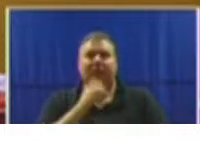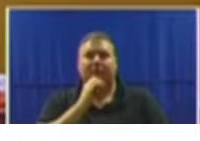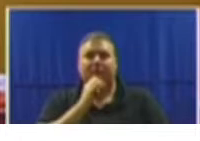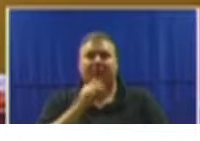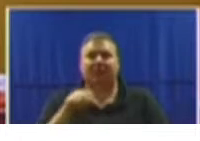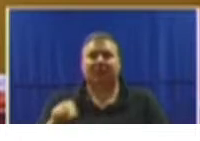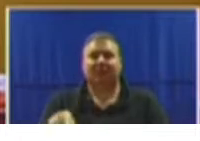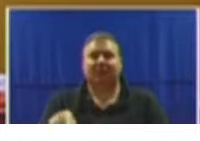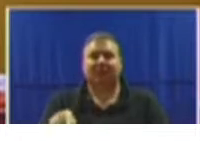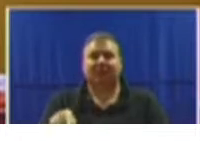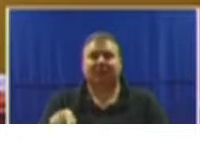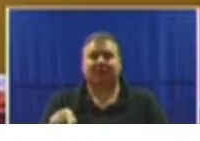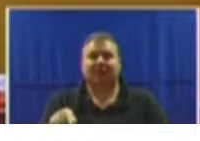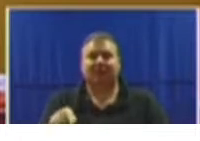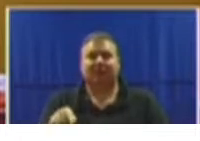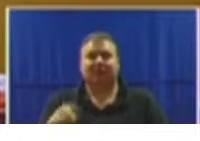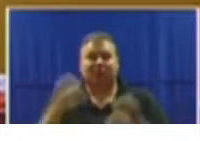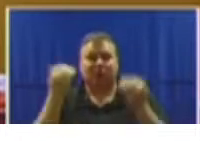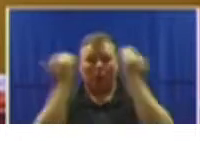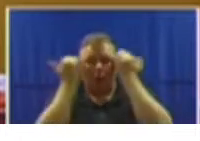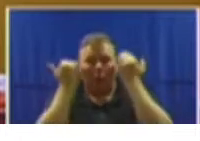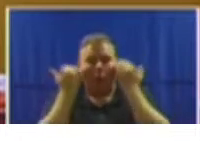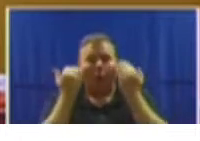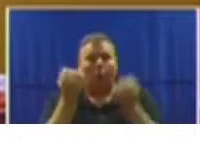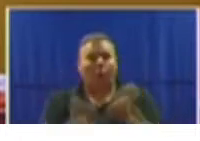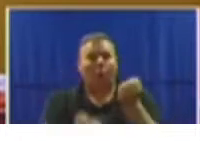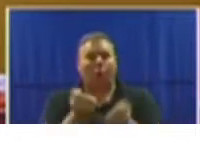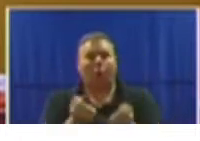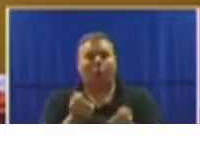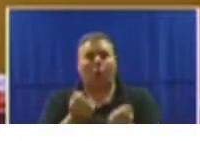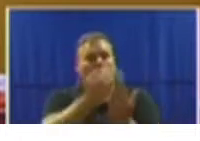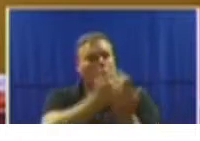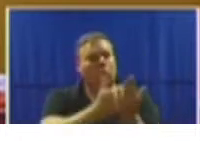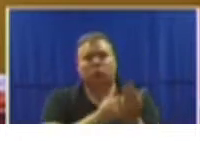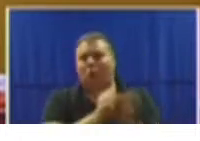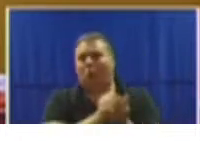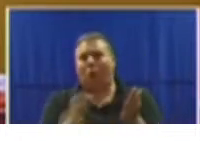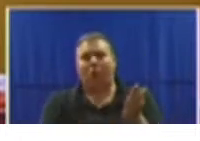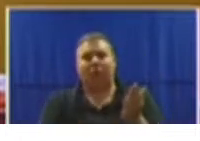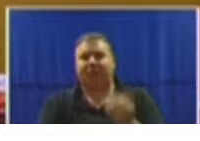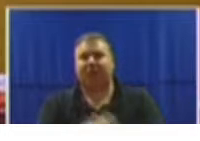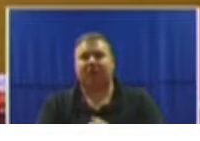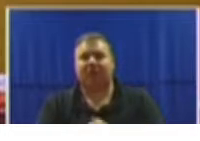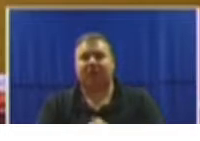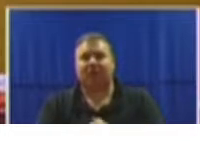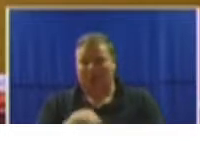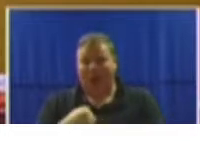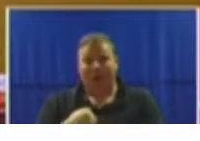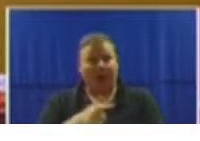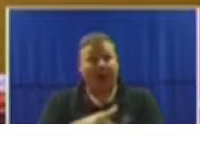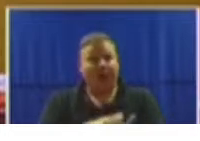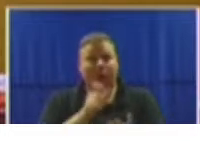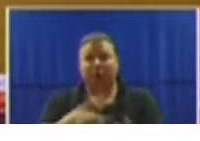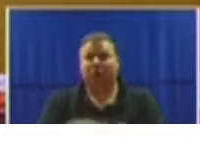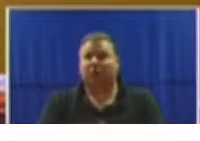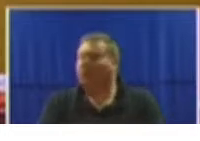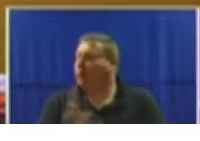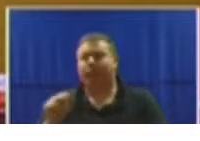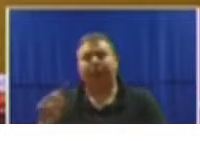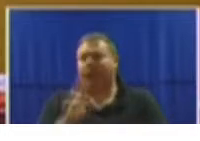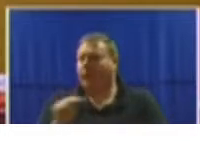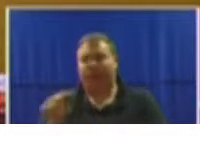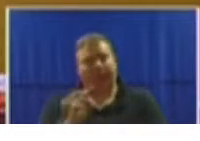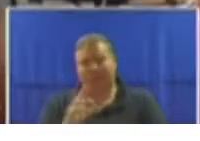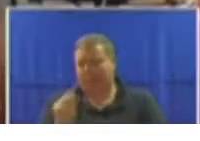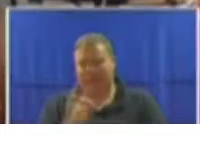off the court roll. And I thought some of you No, do Speaker. understand. No, I'm not a no, legal no, person. no. Honorable member?